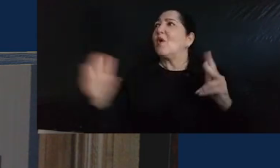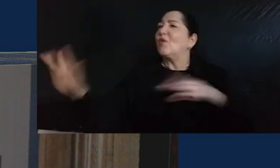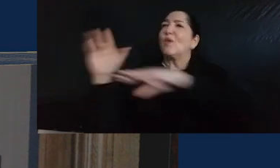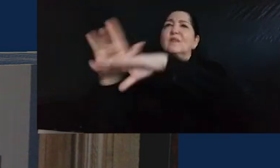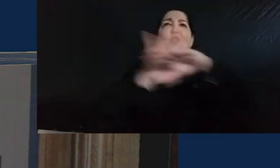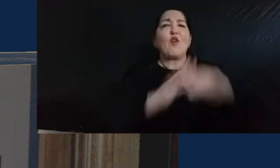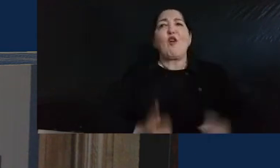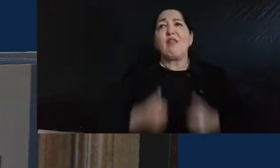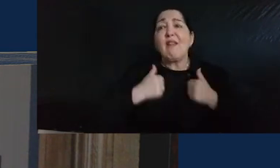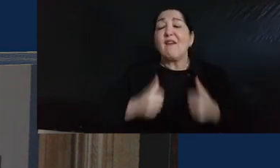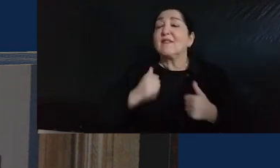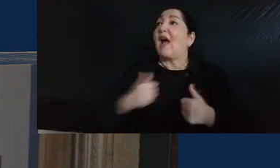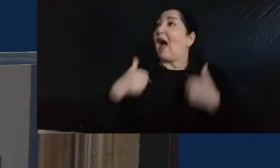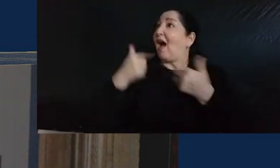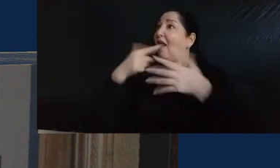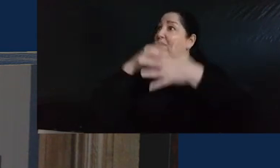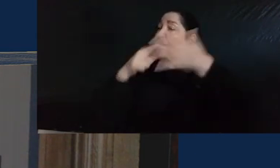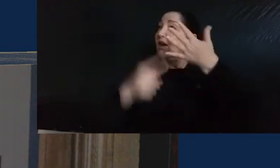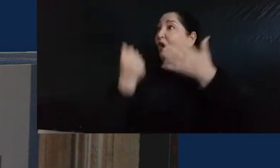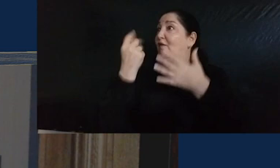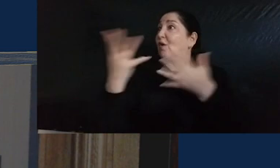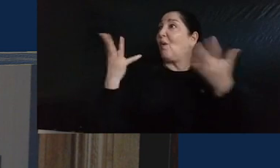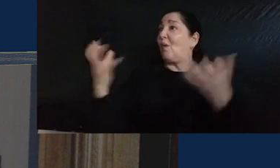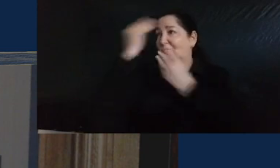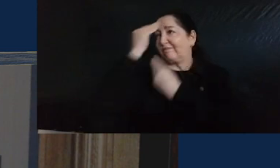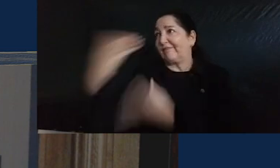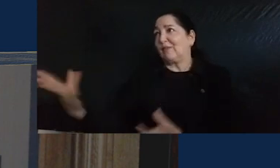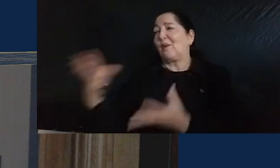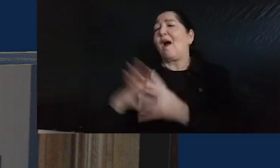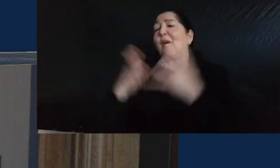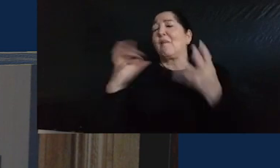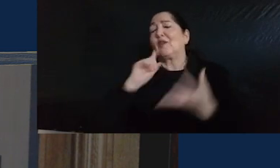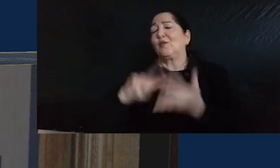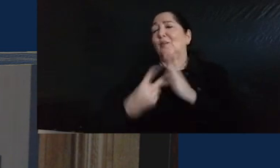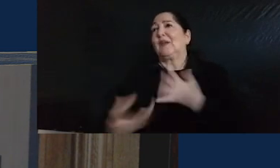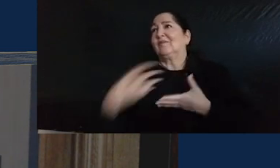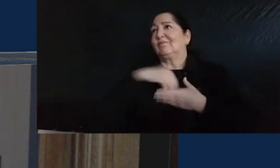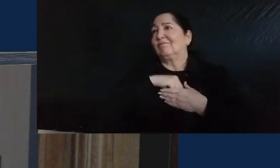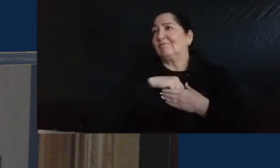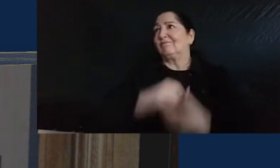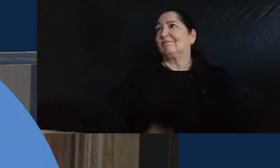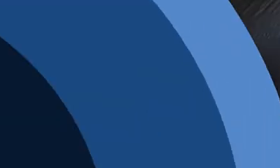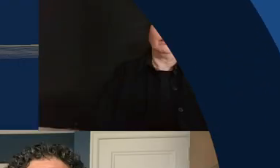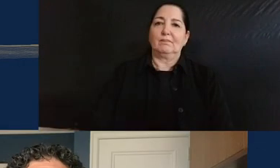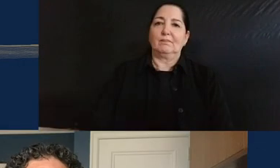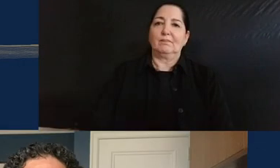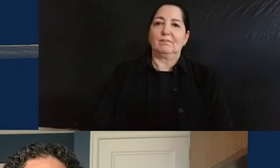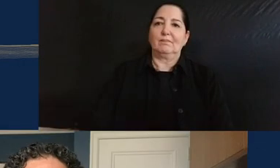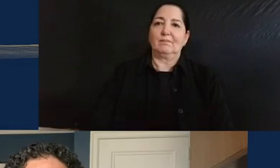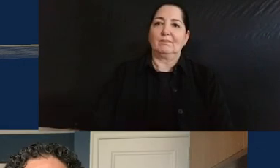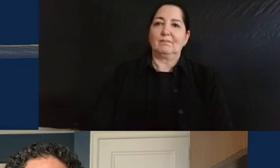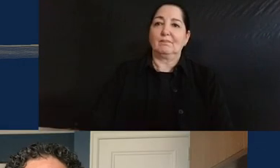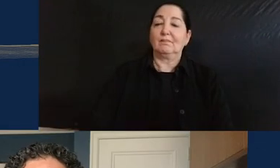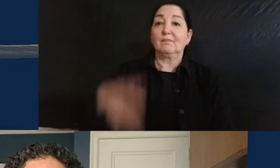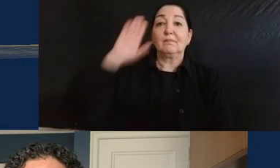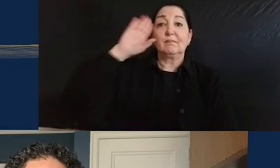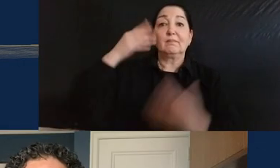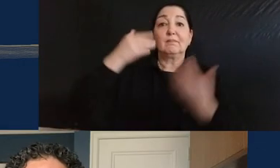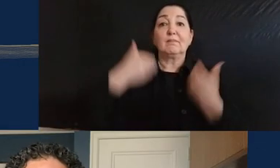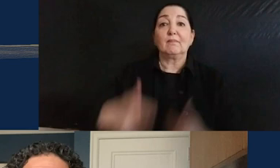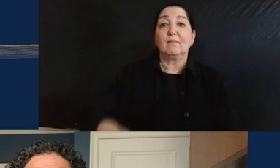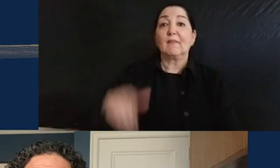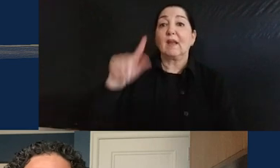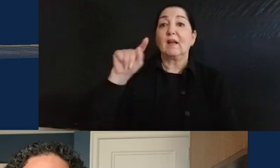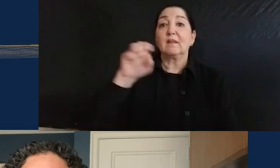people whose lives you've touched. Here are just a few who wanted to share how much you mean to them. Hello, my name